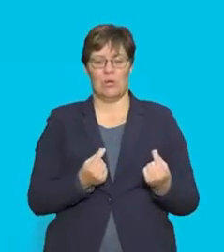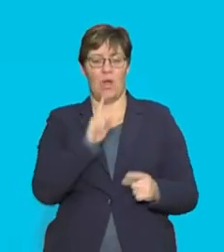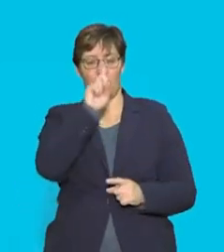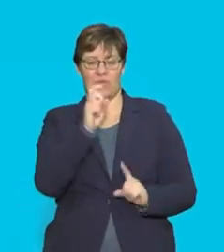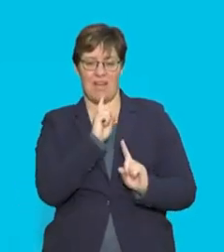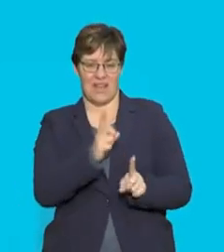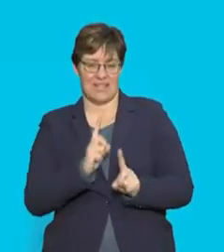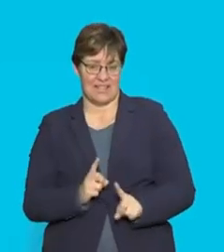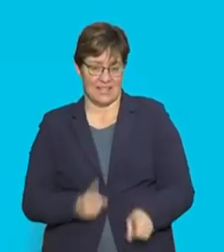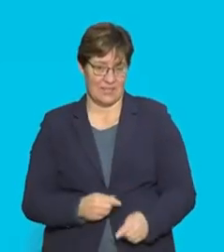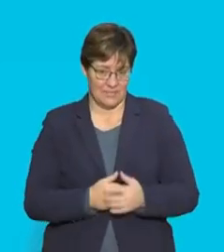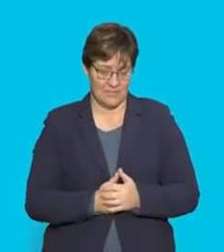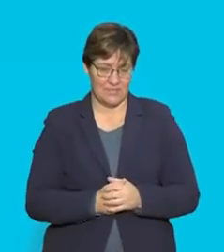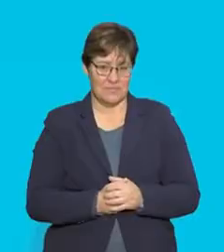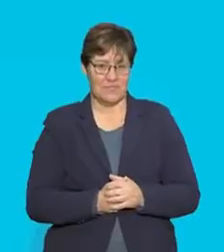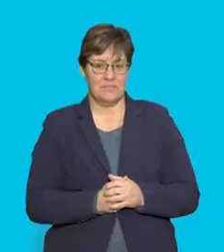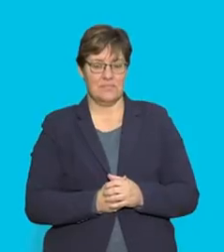these last questions that we have.